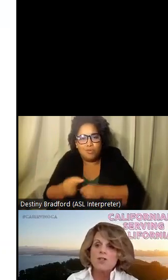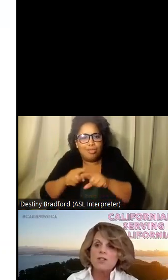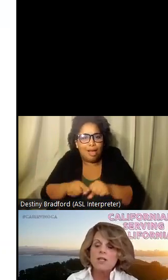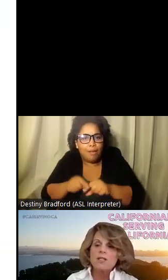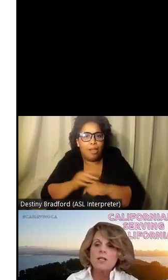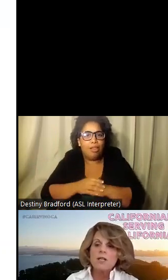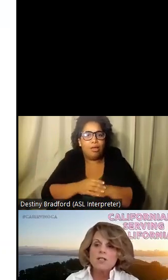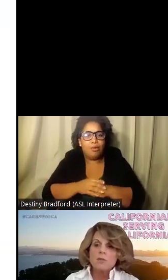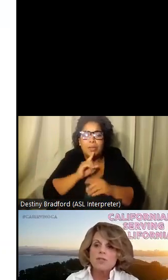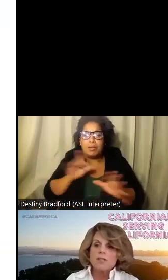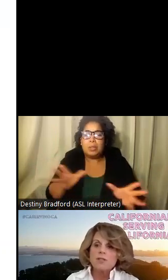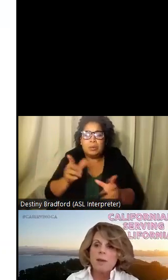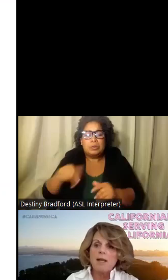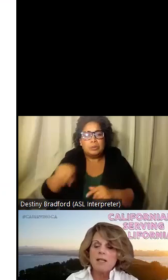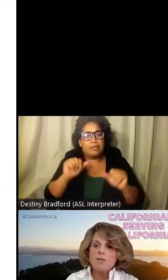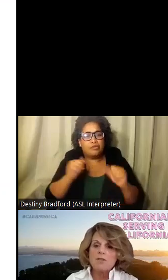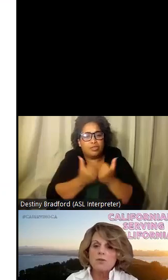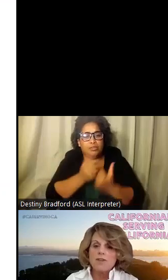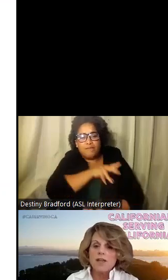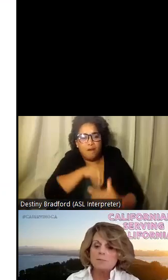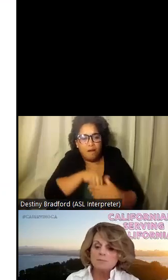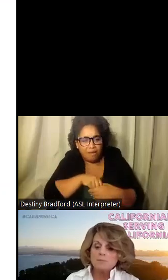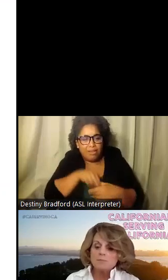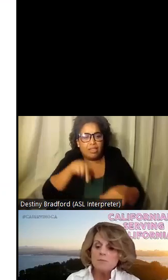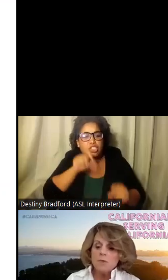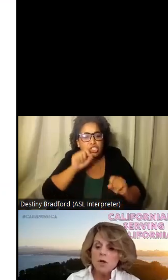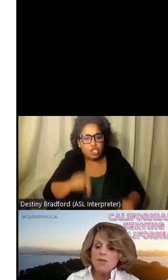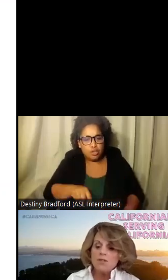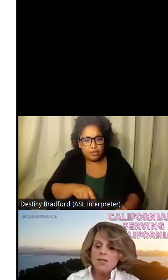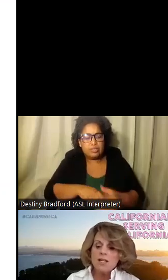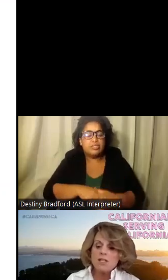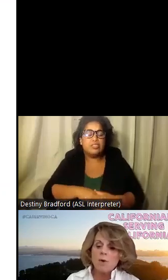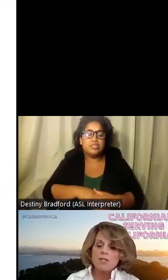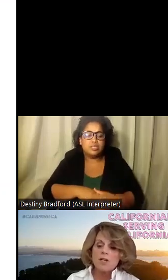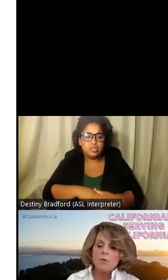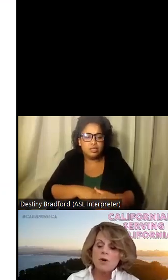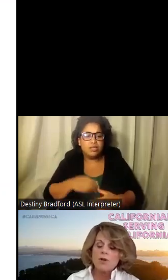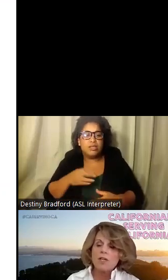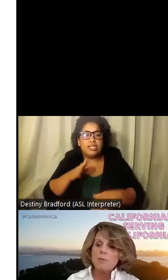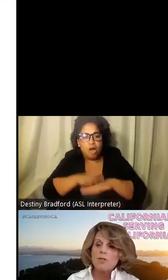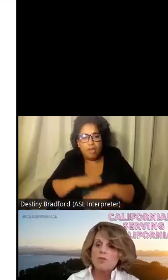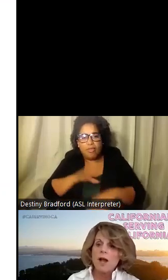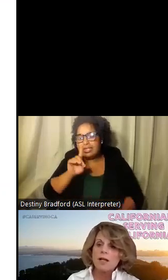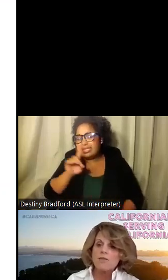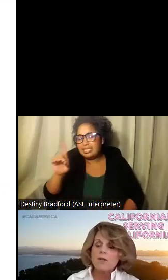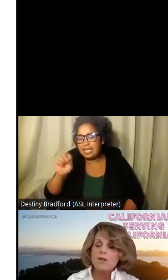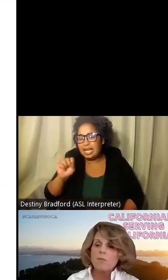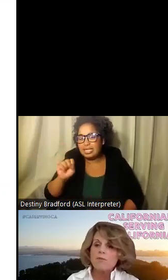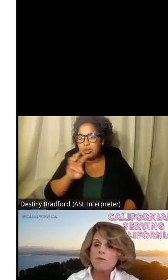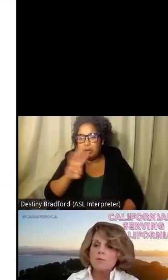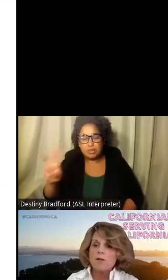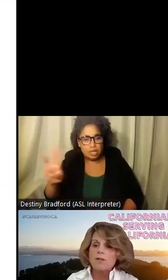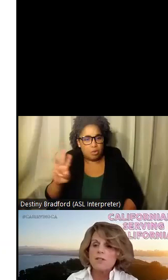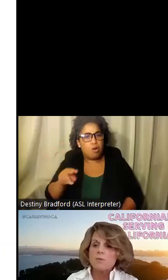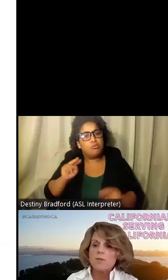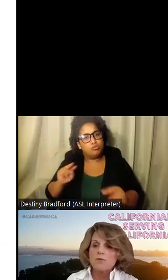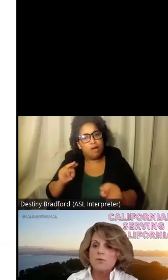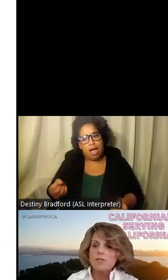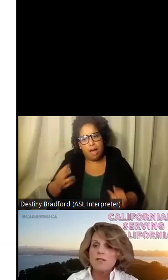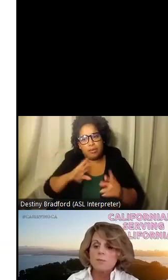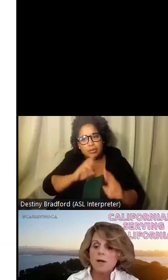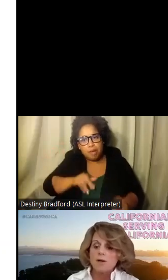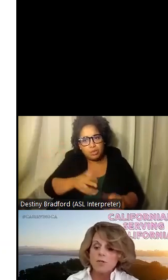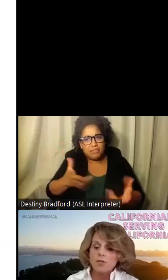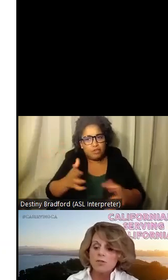encouraging agencies to participate in the survey. On the DDS website, we are keeping track of the number of responses we